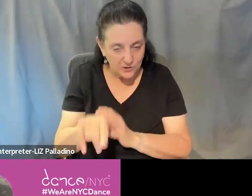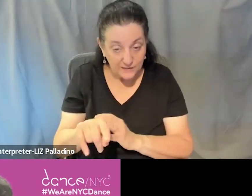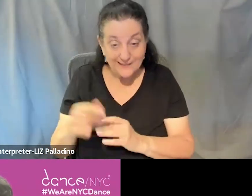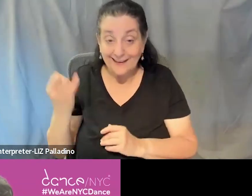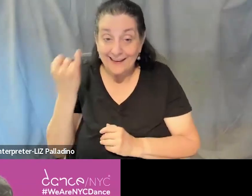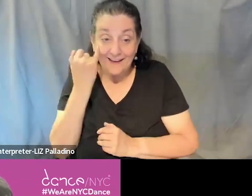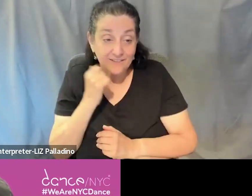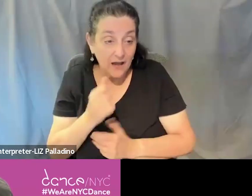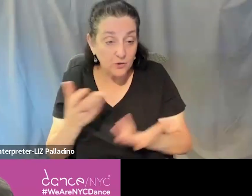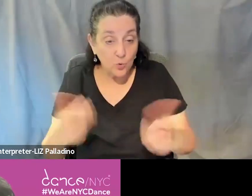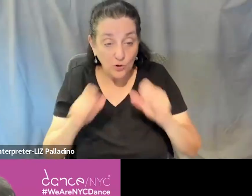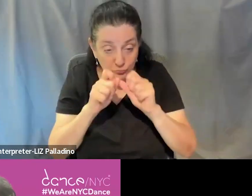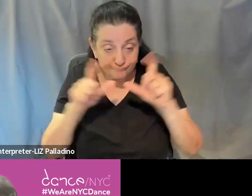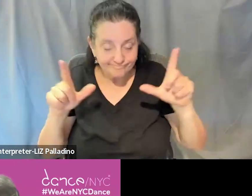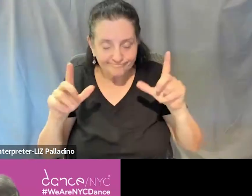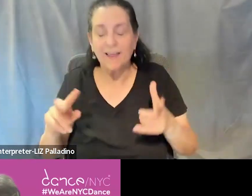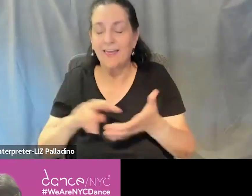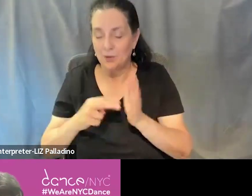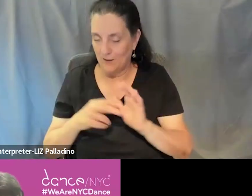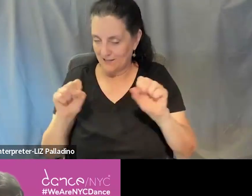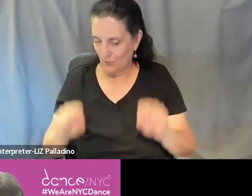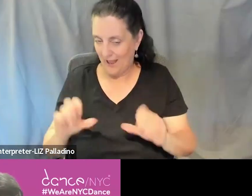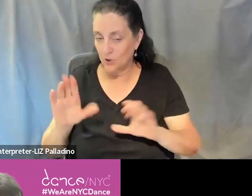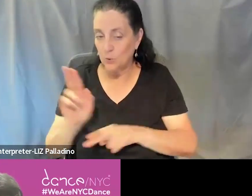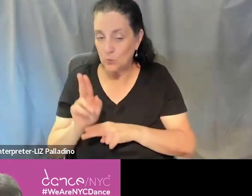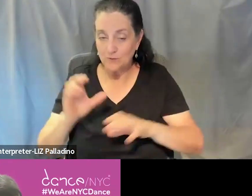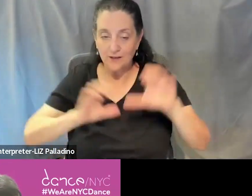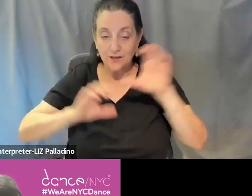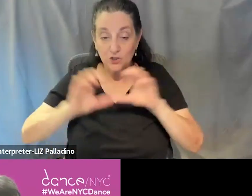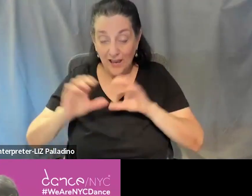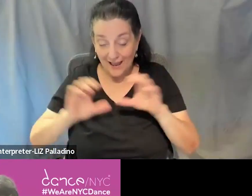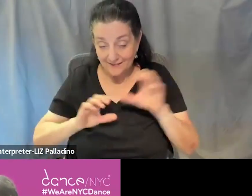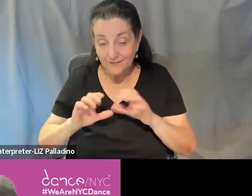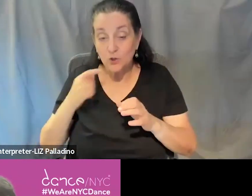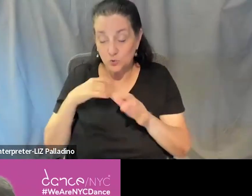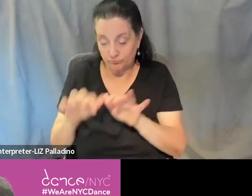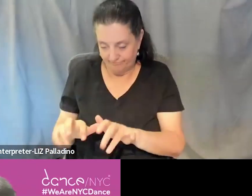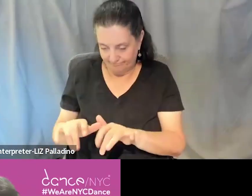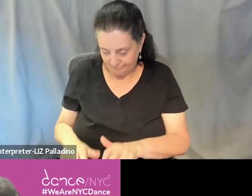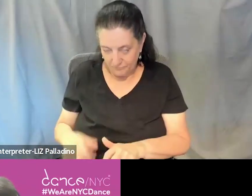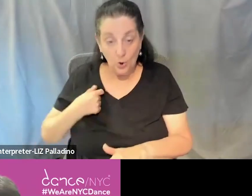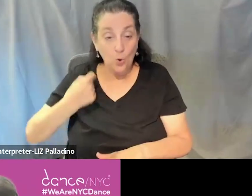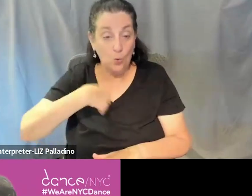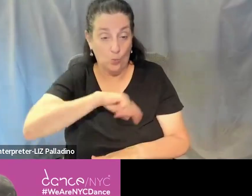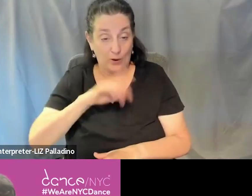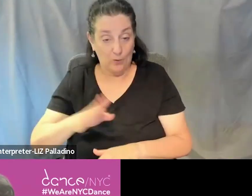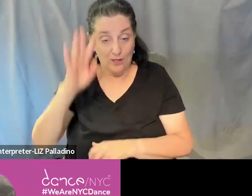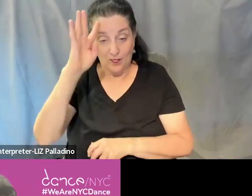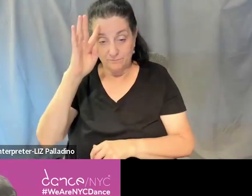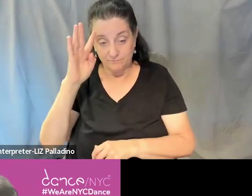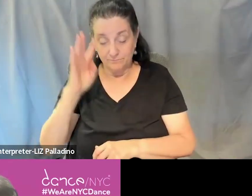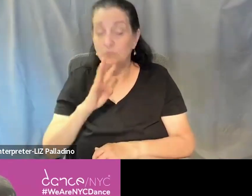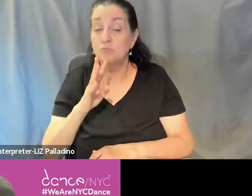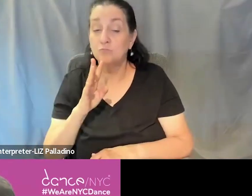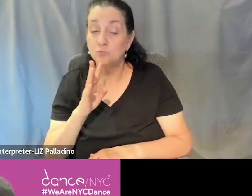questions using the chat feature, and we will be reading those out. And we'll give a little space